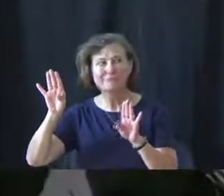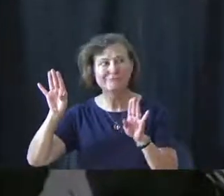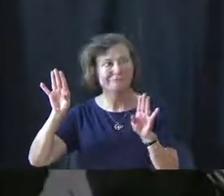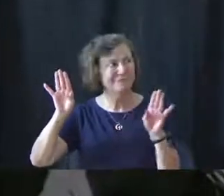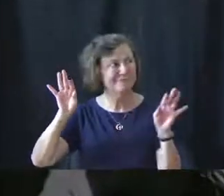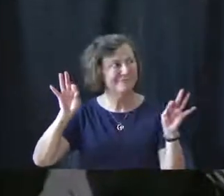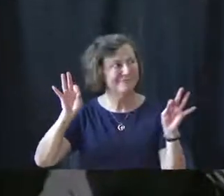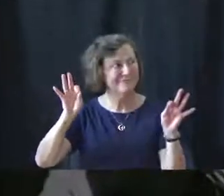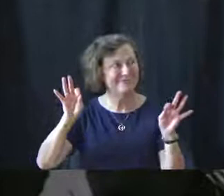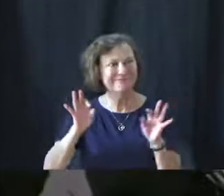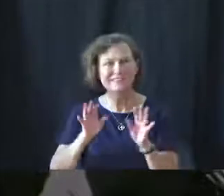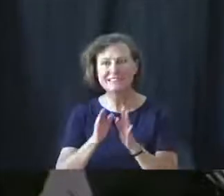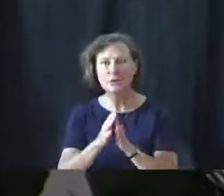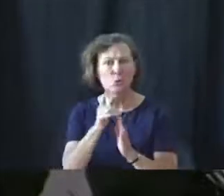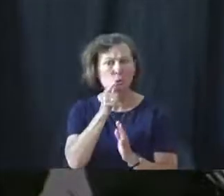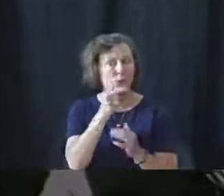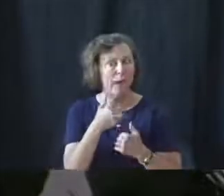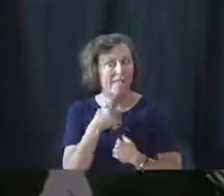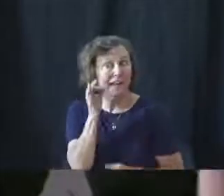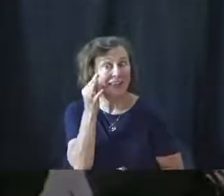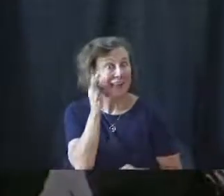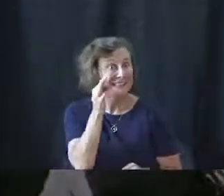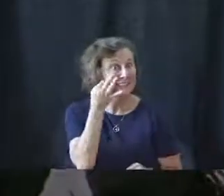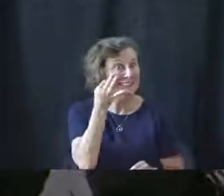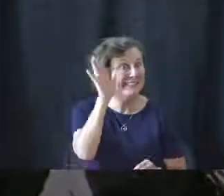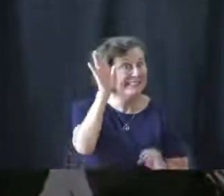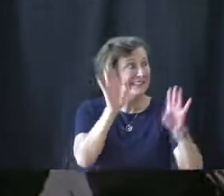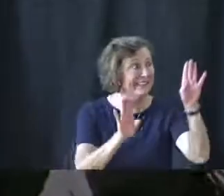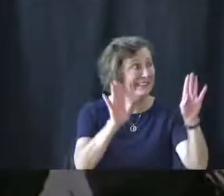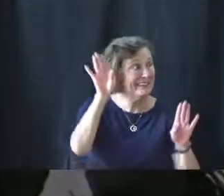Fabulous, fabulous. Who has a cat?